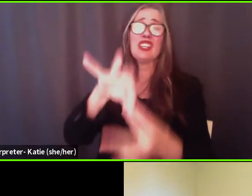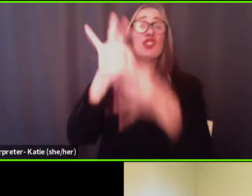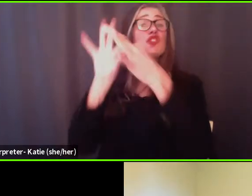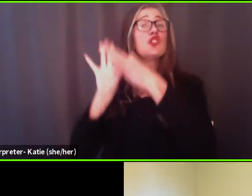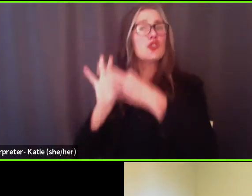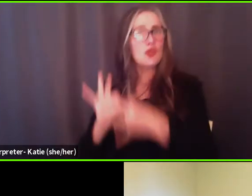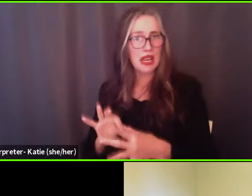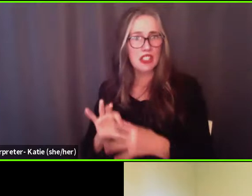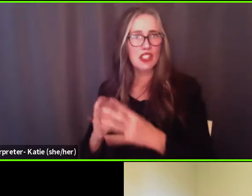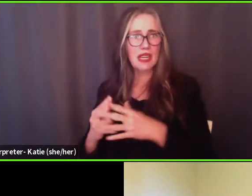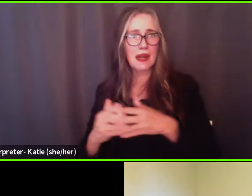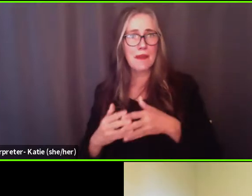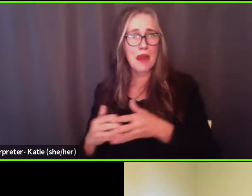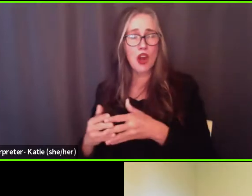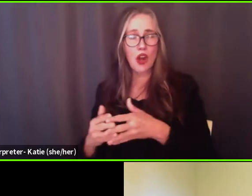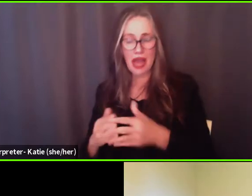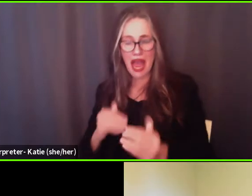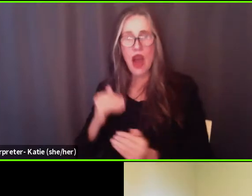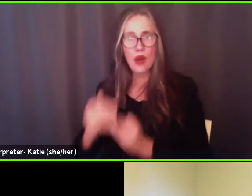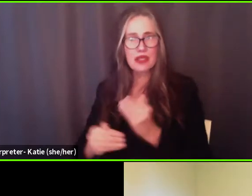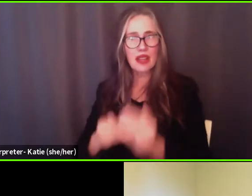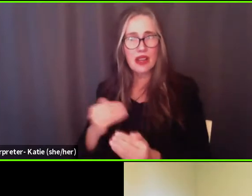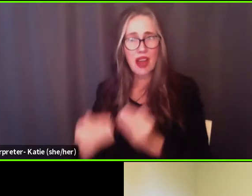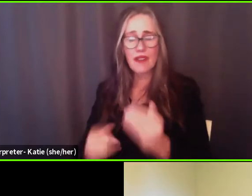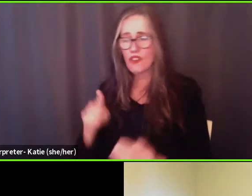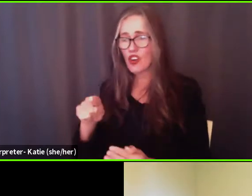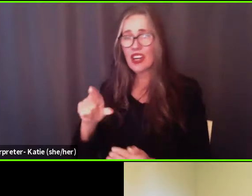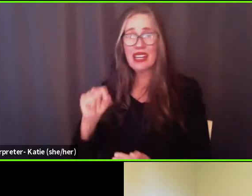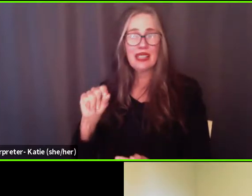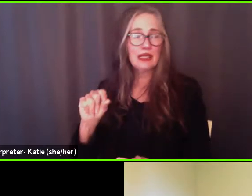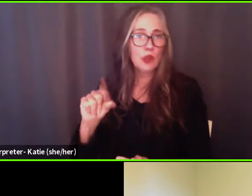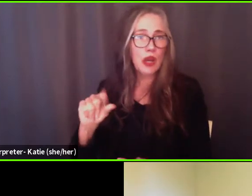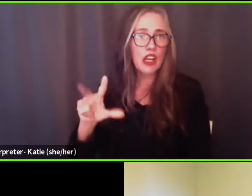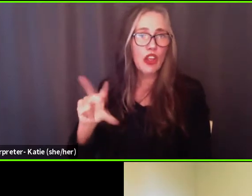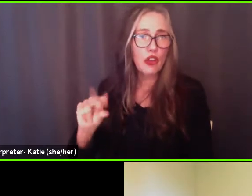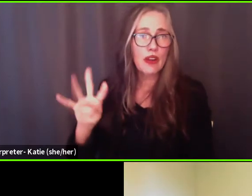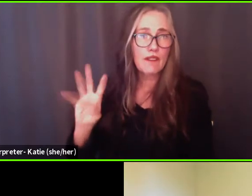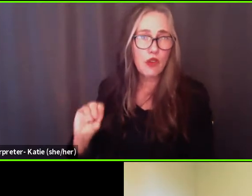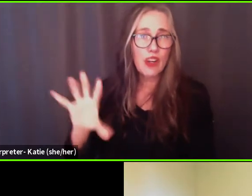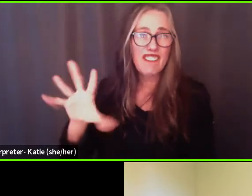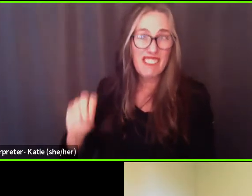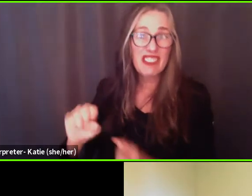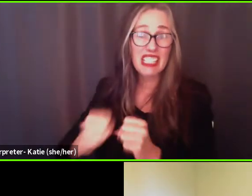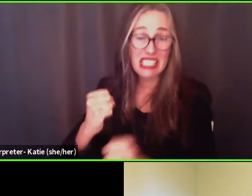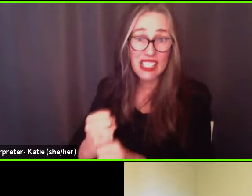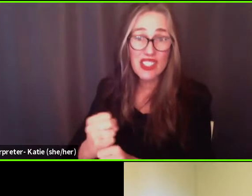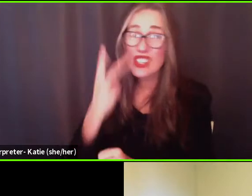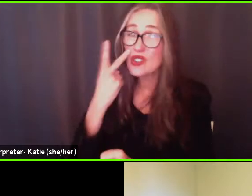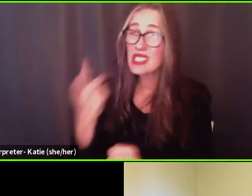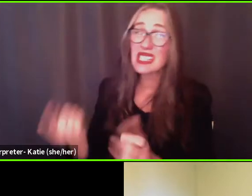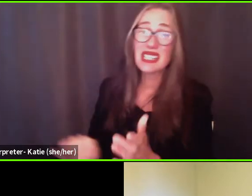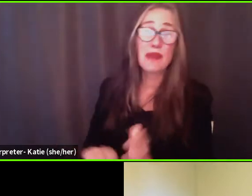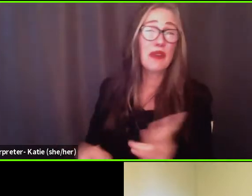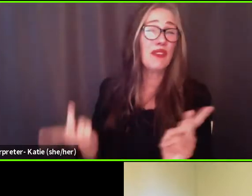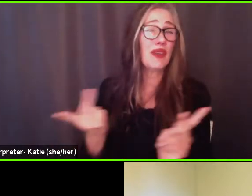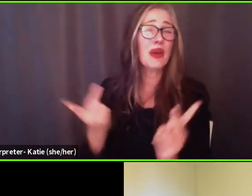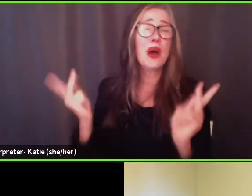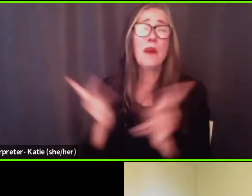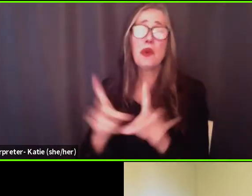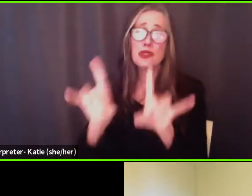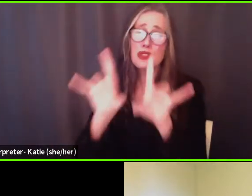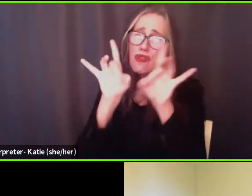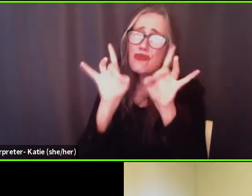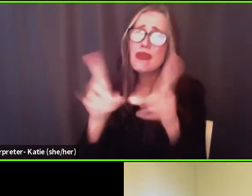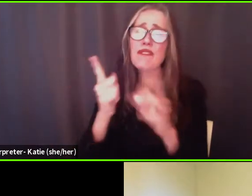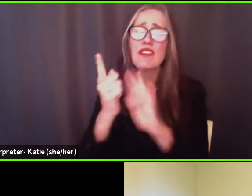emerged over the past several decades and has led to some of the most horrific moments in human history um including the holocaust and other forms